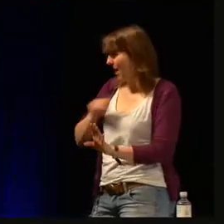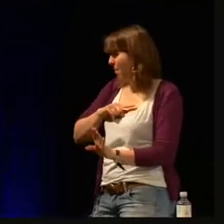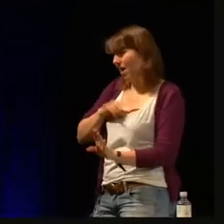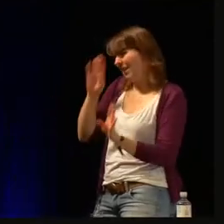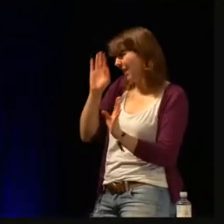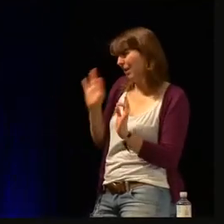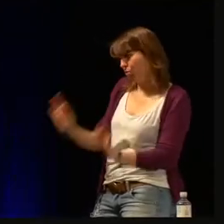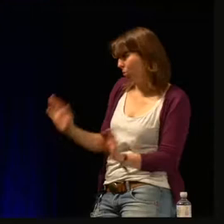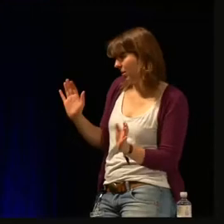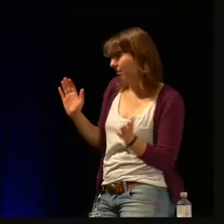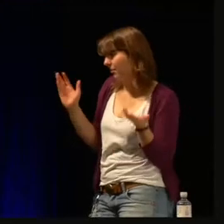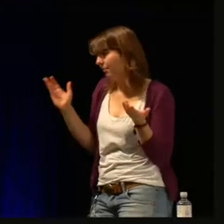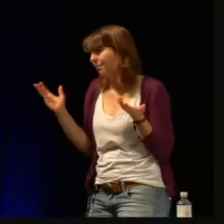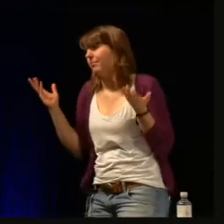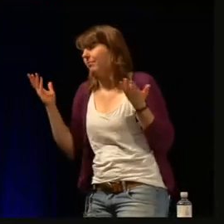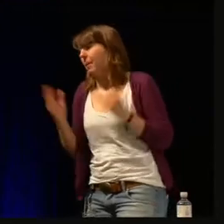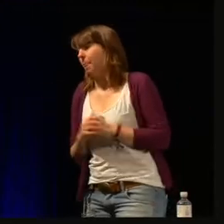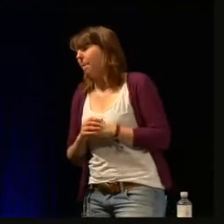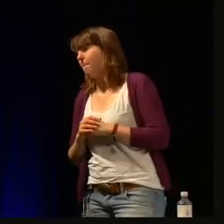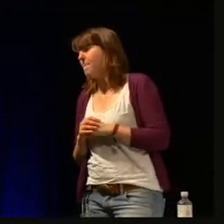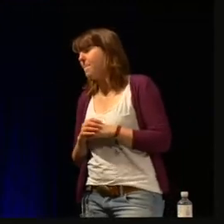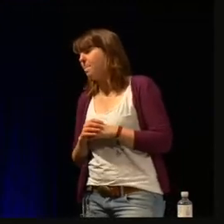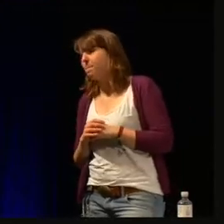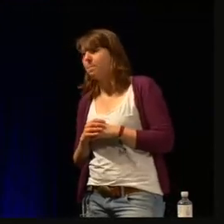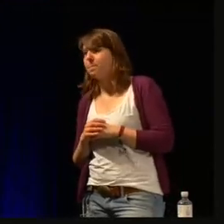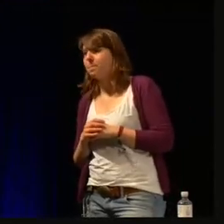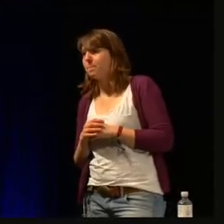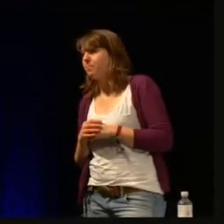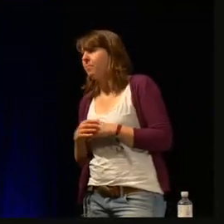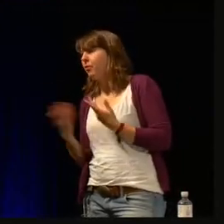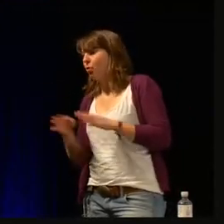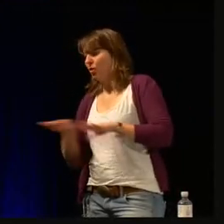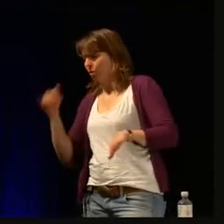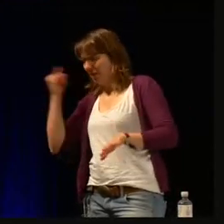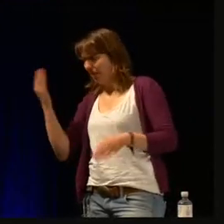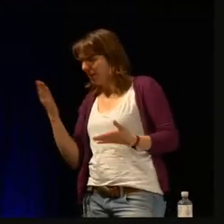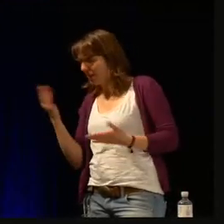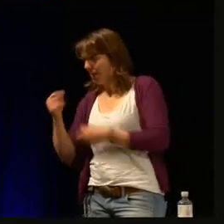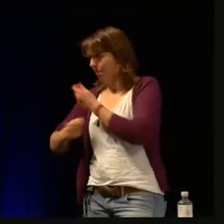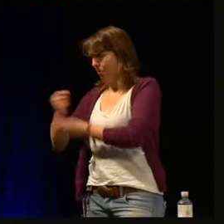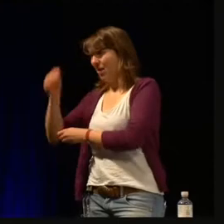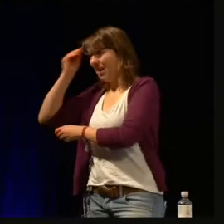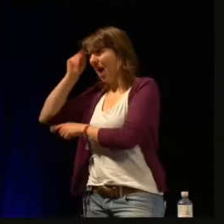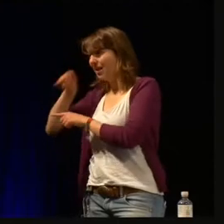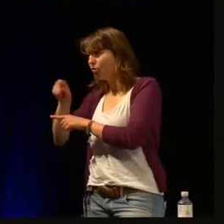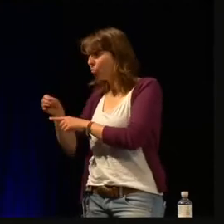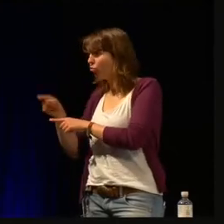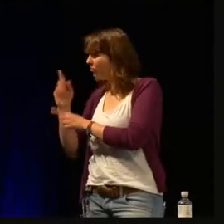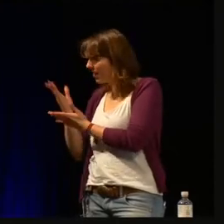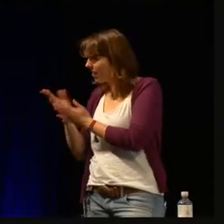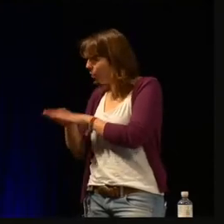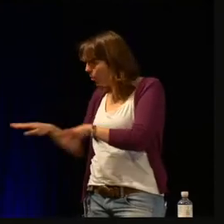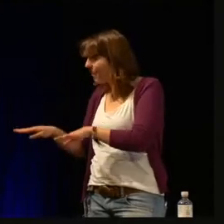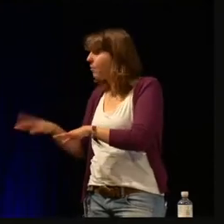psychology. And I don't know too much about that. But the idea behind machine learning is to